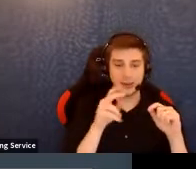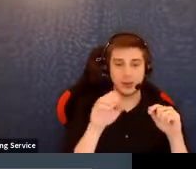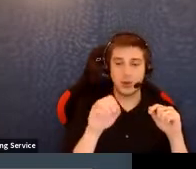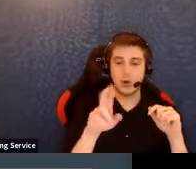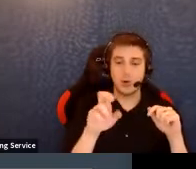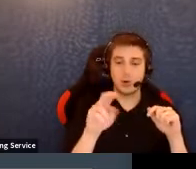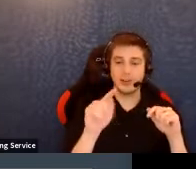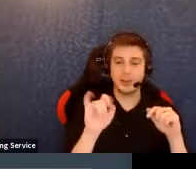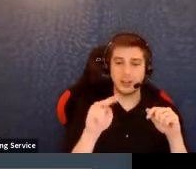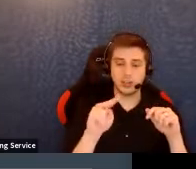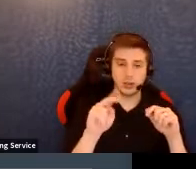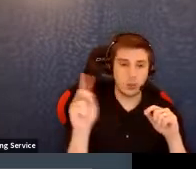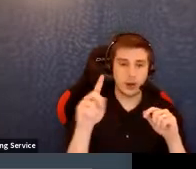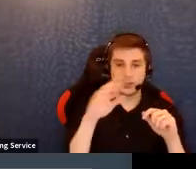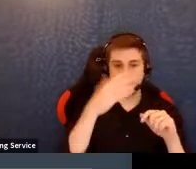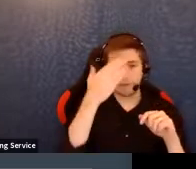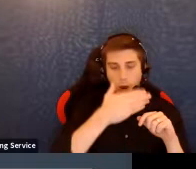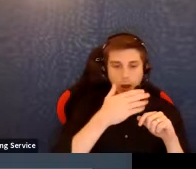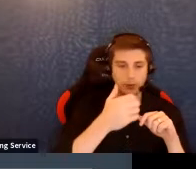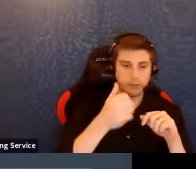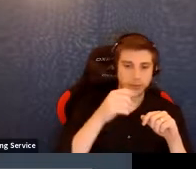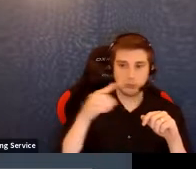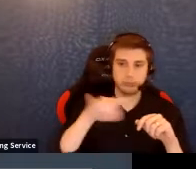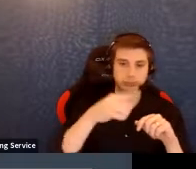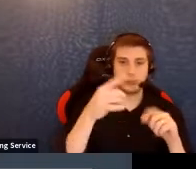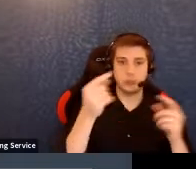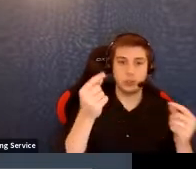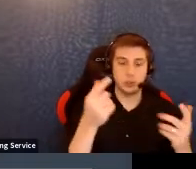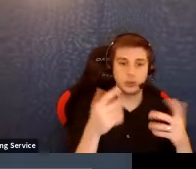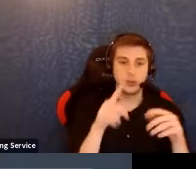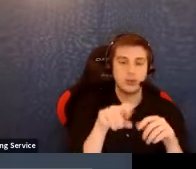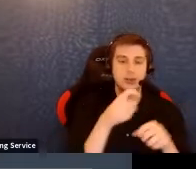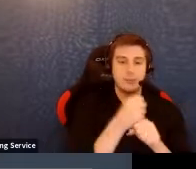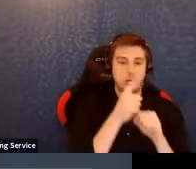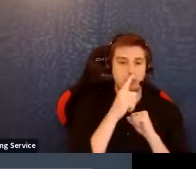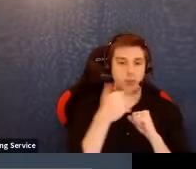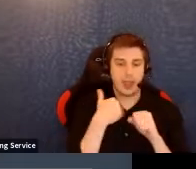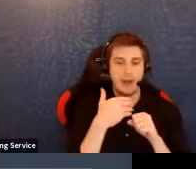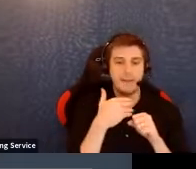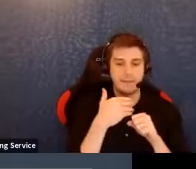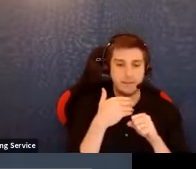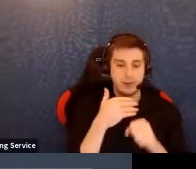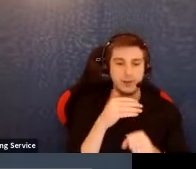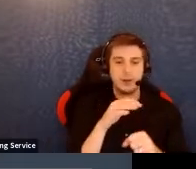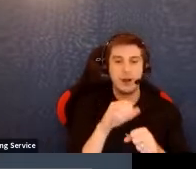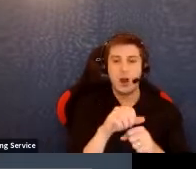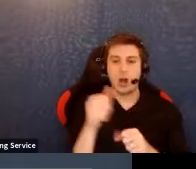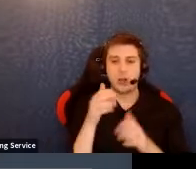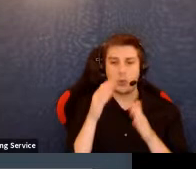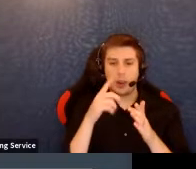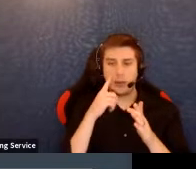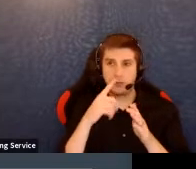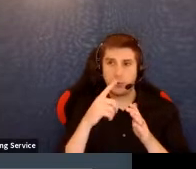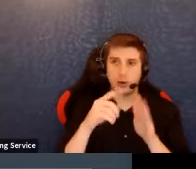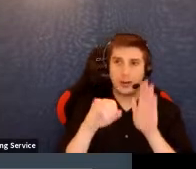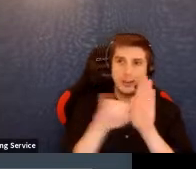orientation or aircraft attitude. So we need to make sure that we have additional means to identify our drone and all the